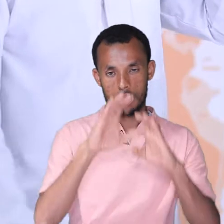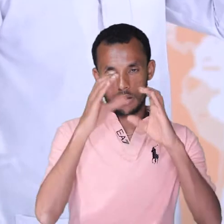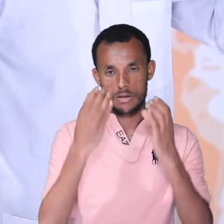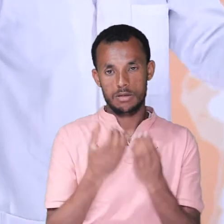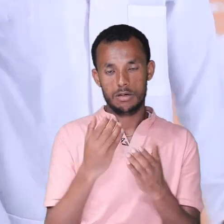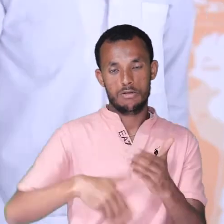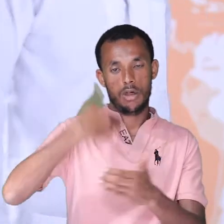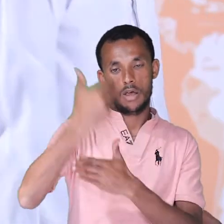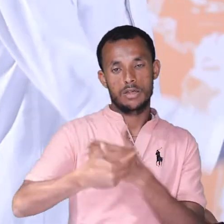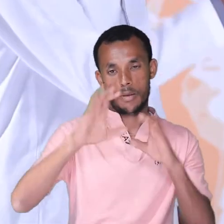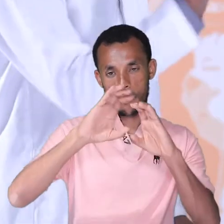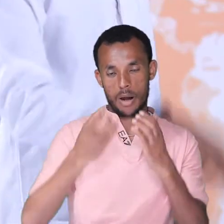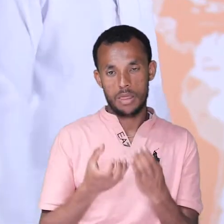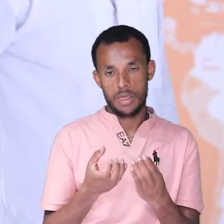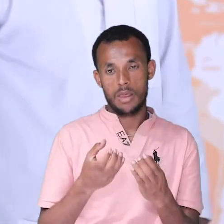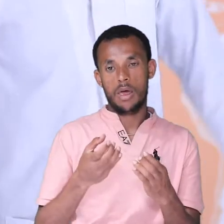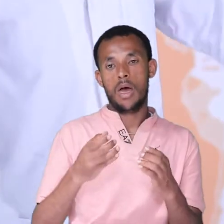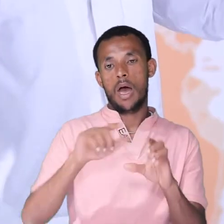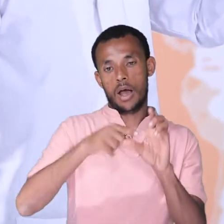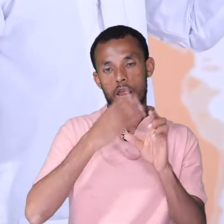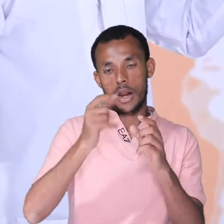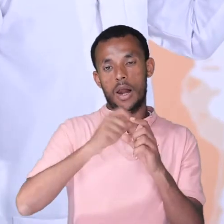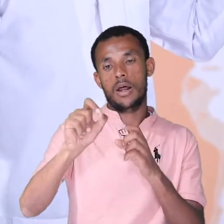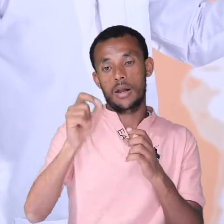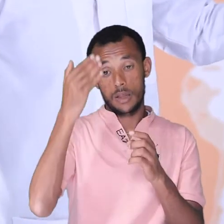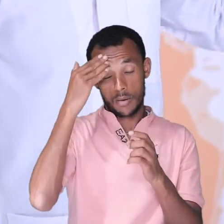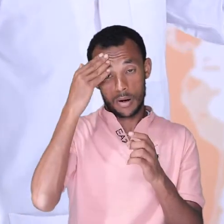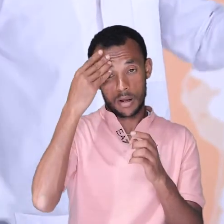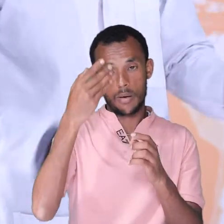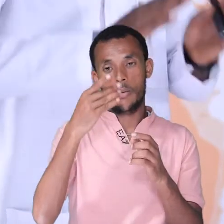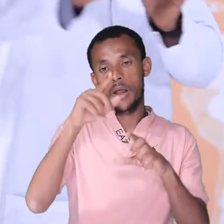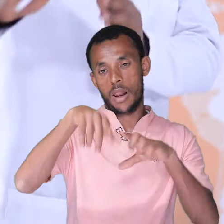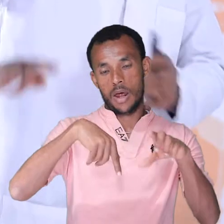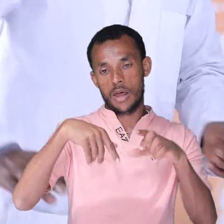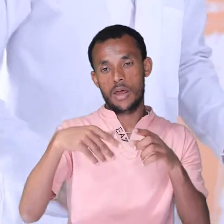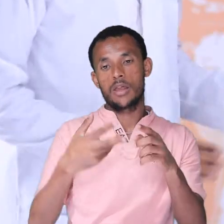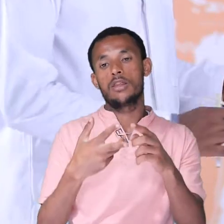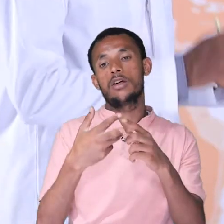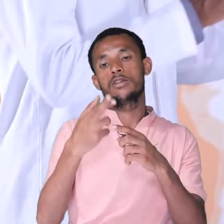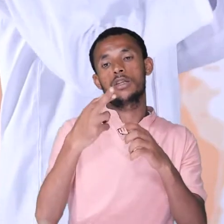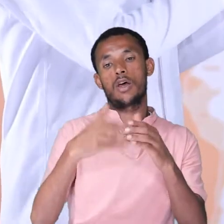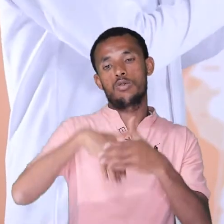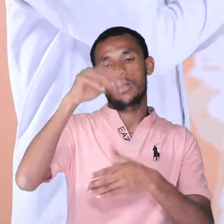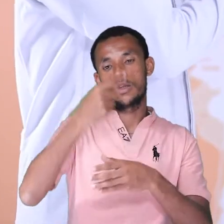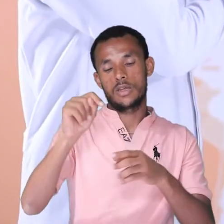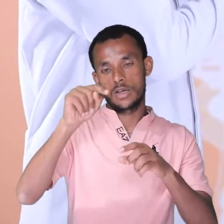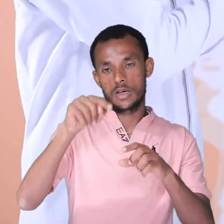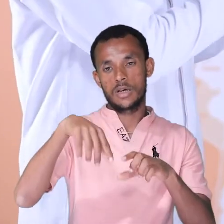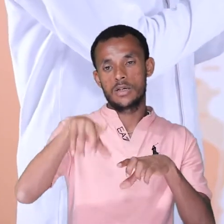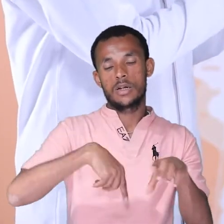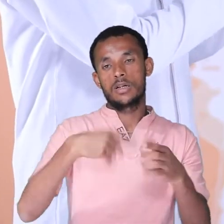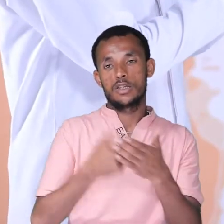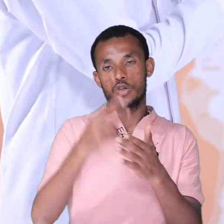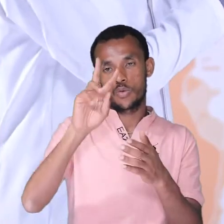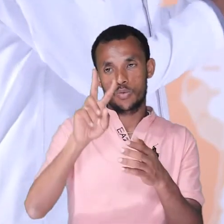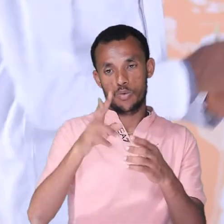The next part, angle and arcs determined by lines intersecting outside a circle. That means these two